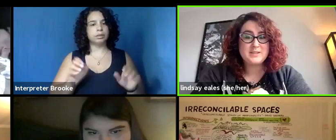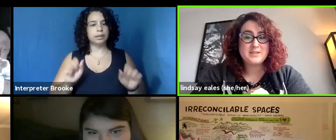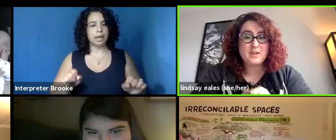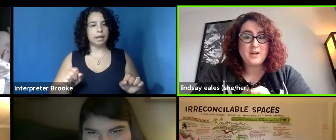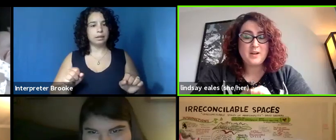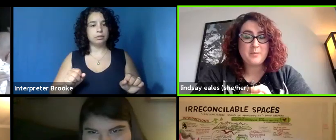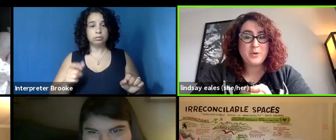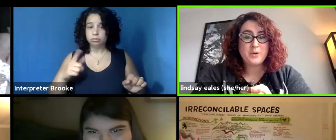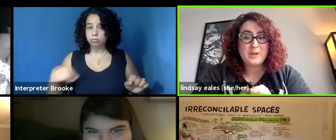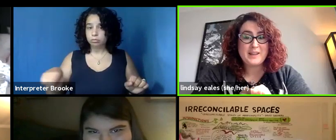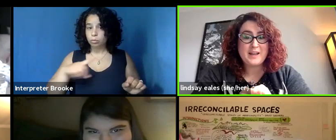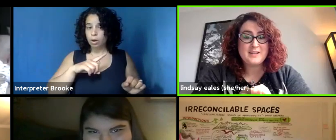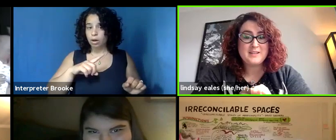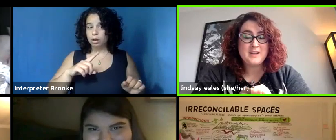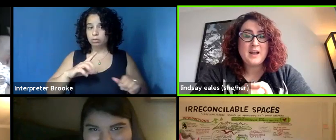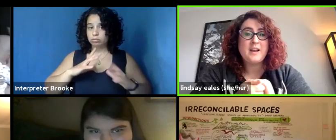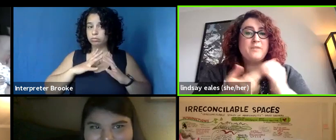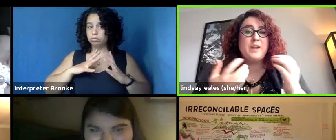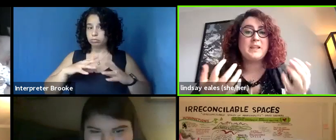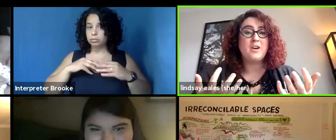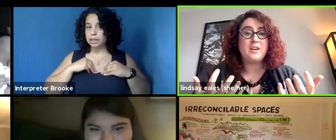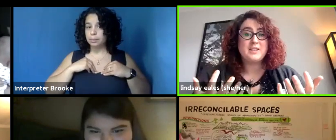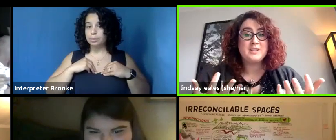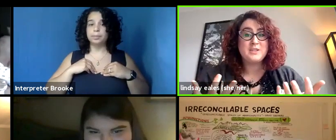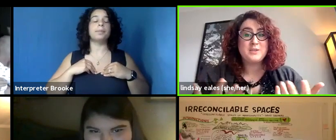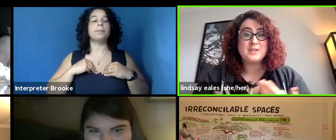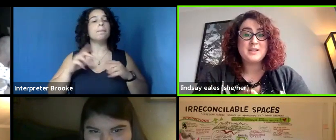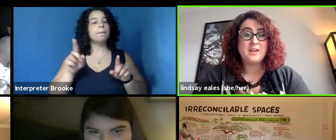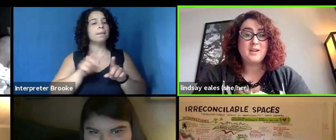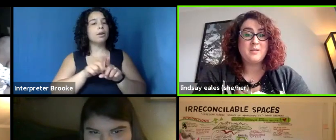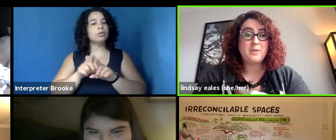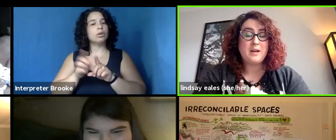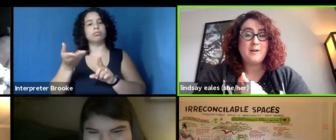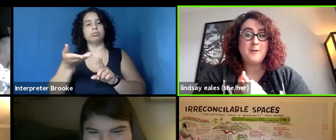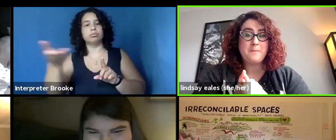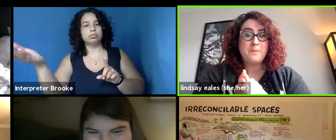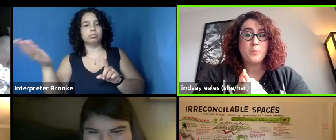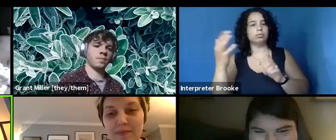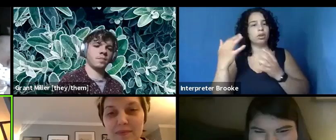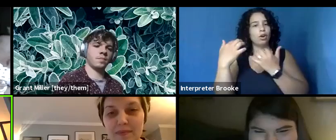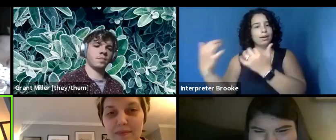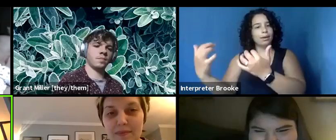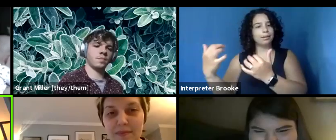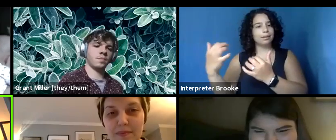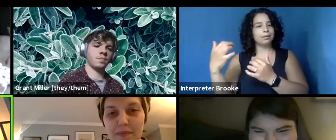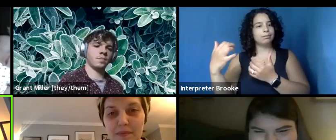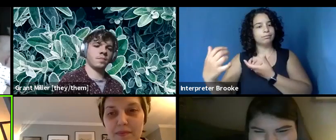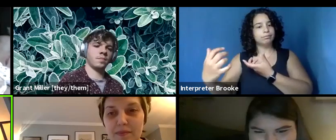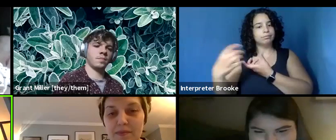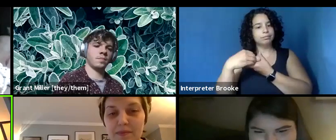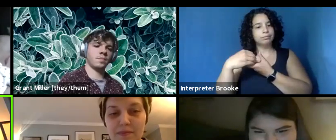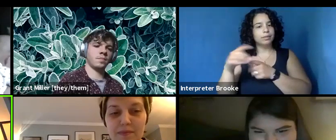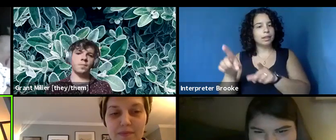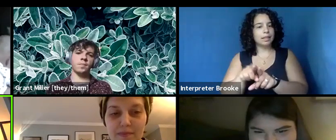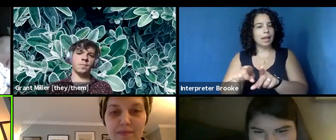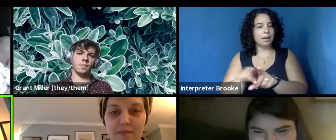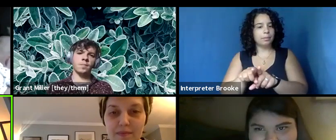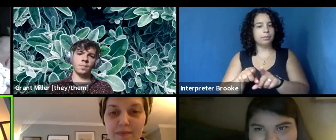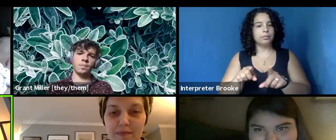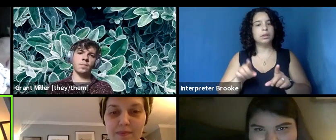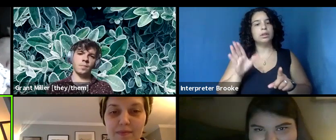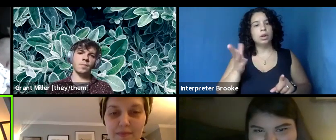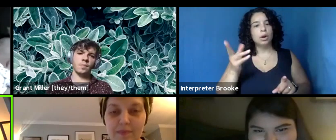folks good with that? And I invite the audience to do the same work in your own